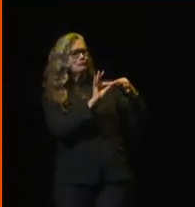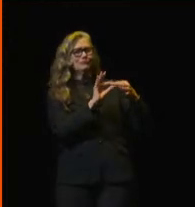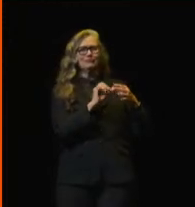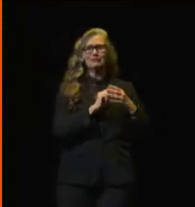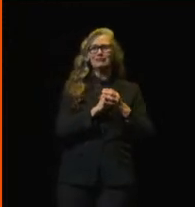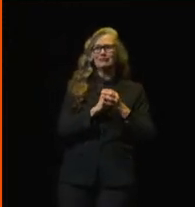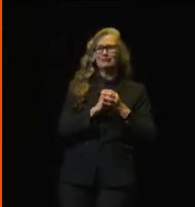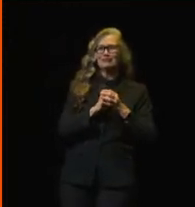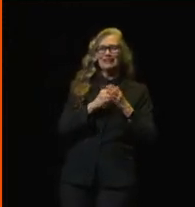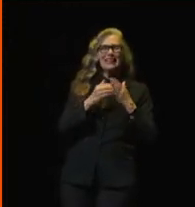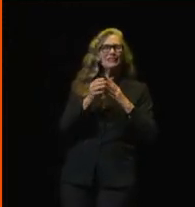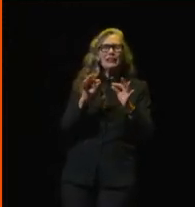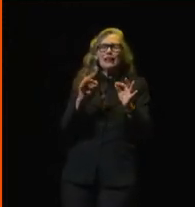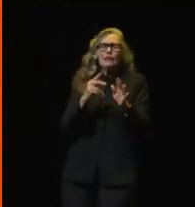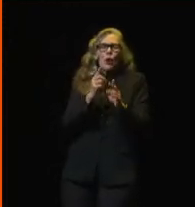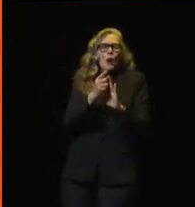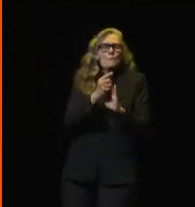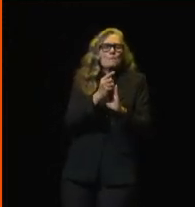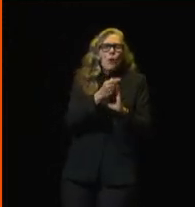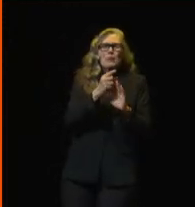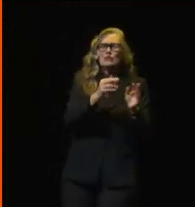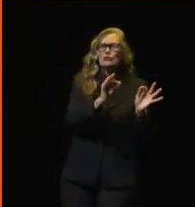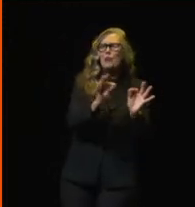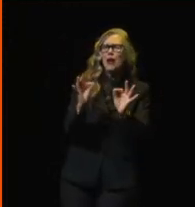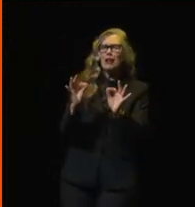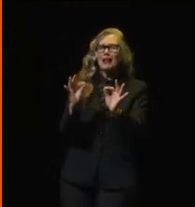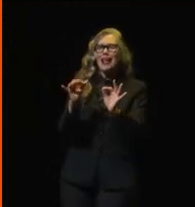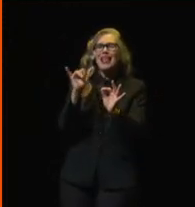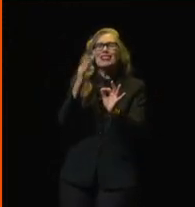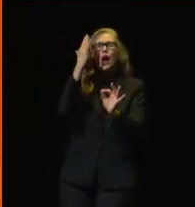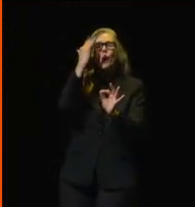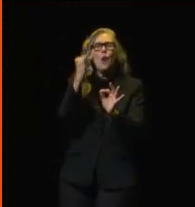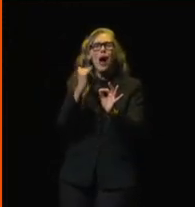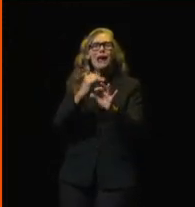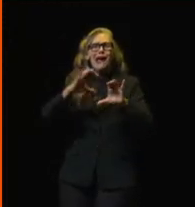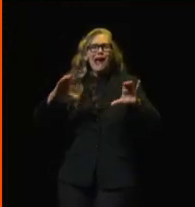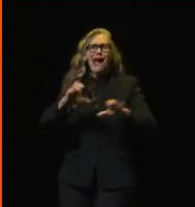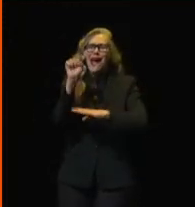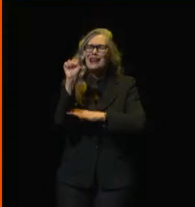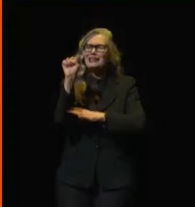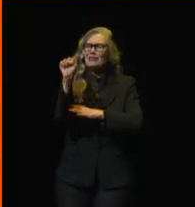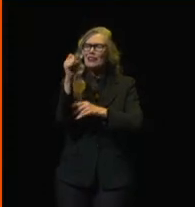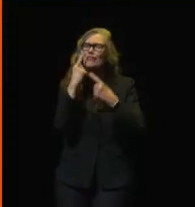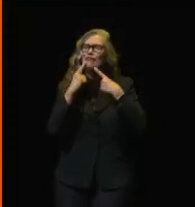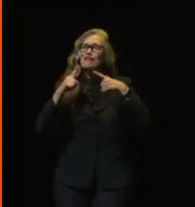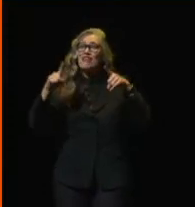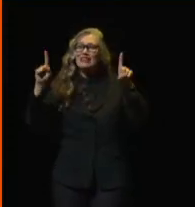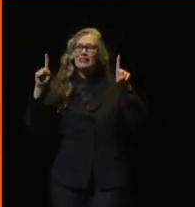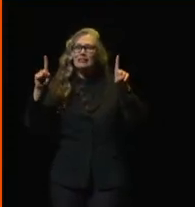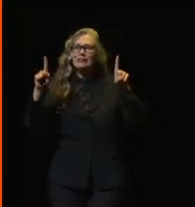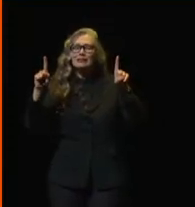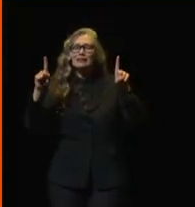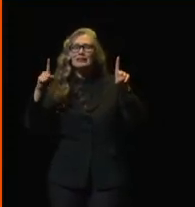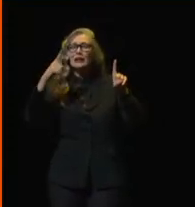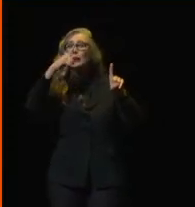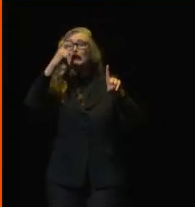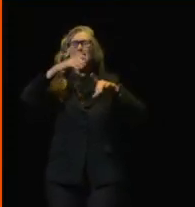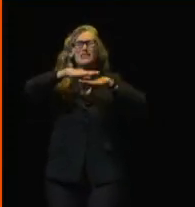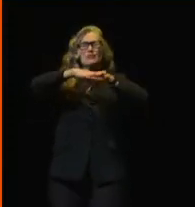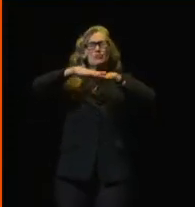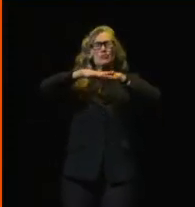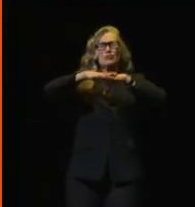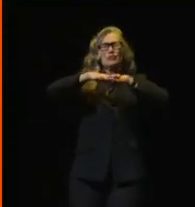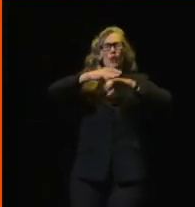And so this is why his activism was so effective, because it was motivated by this real investment in other people's stories, by